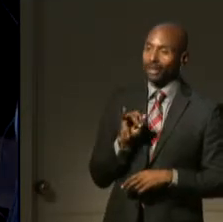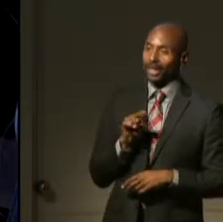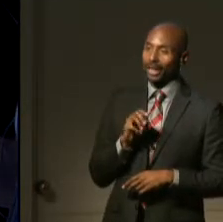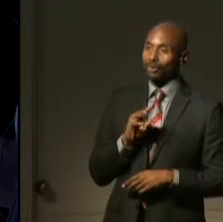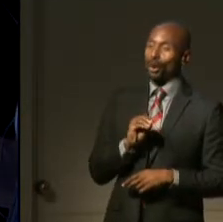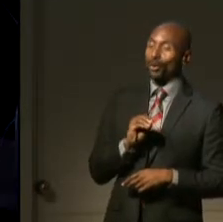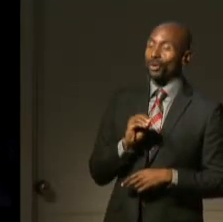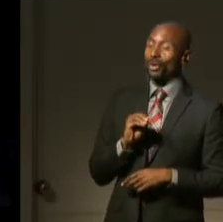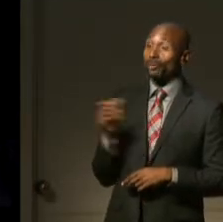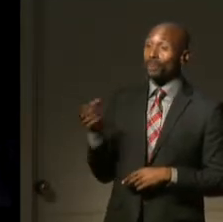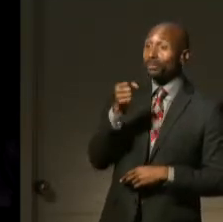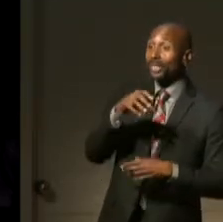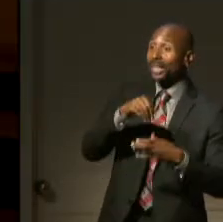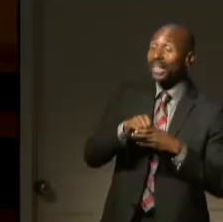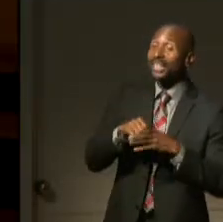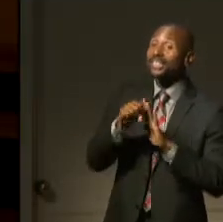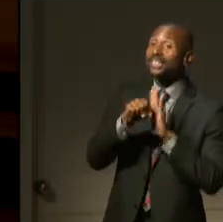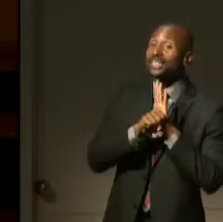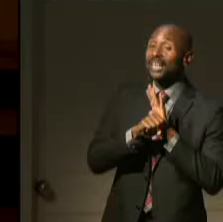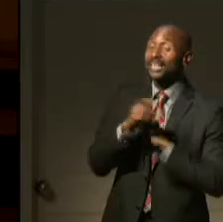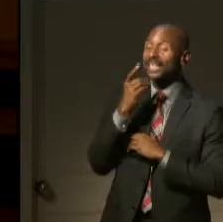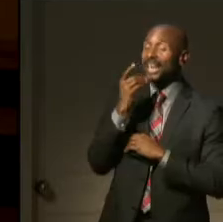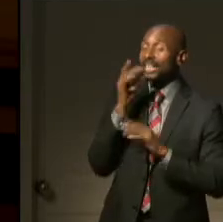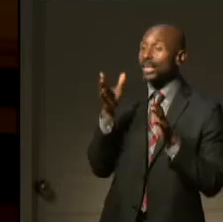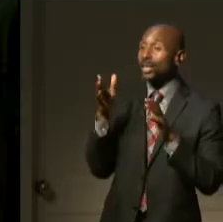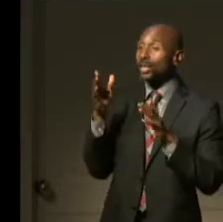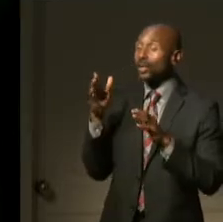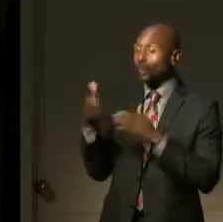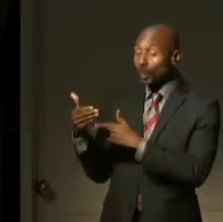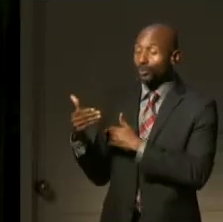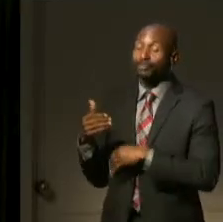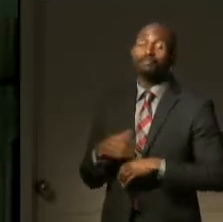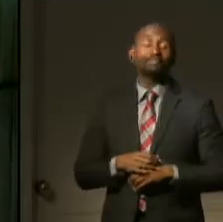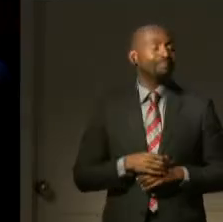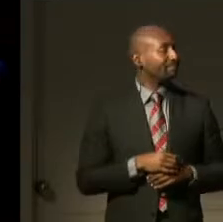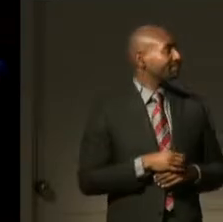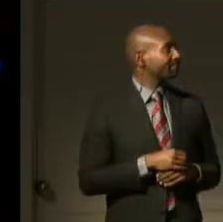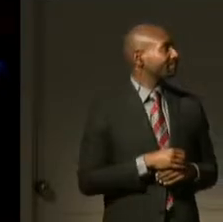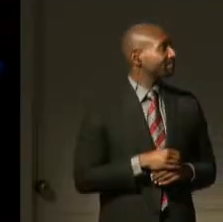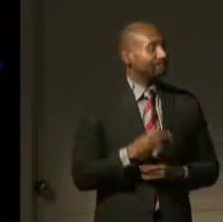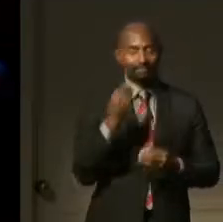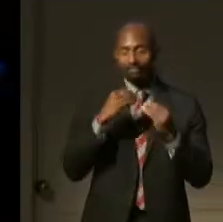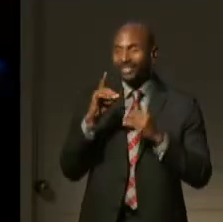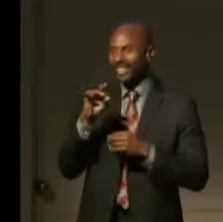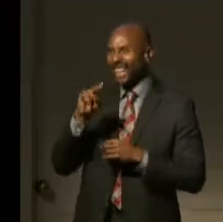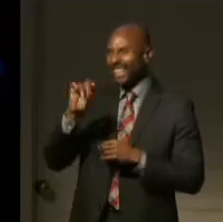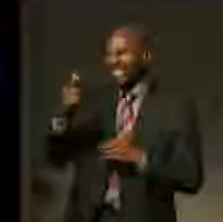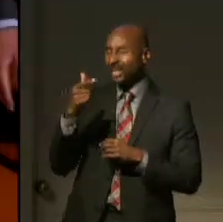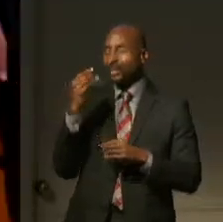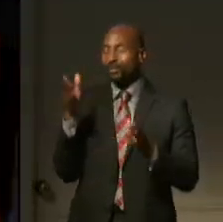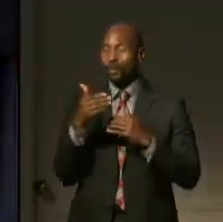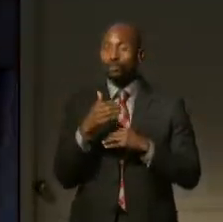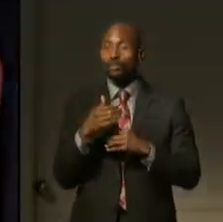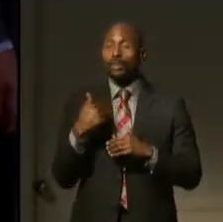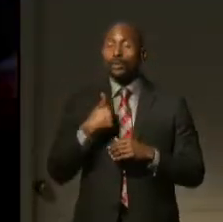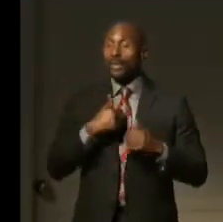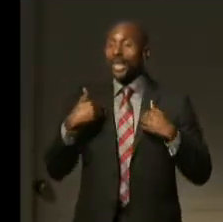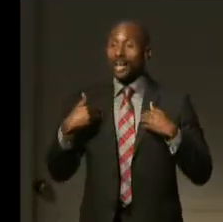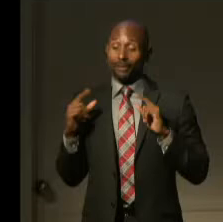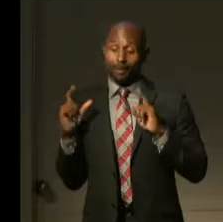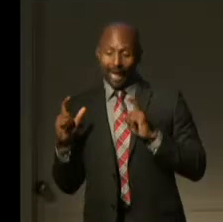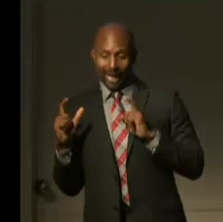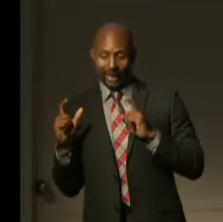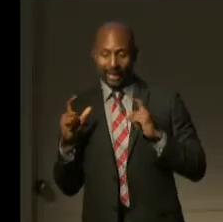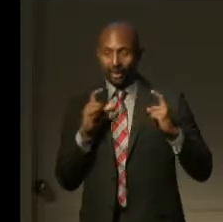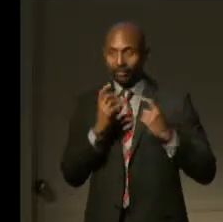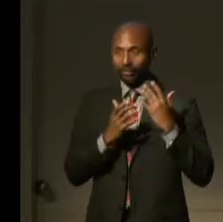the state dining room and get a couple of captures. This was combined with some handheld scans of the rest